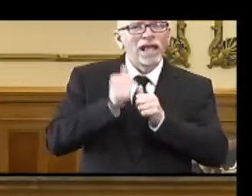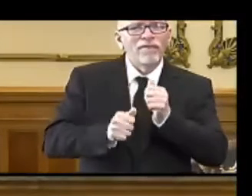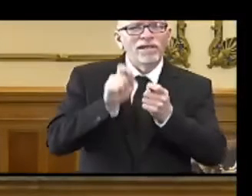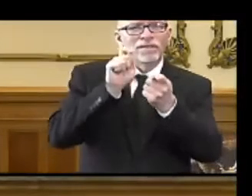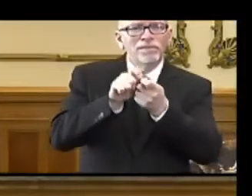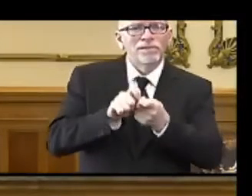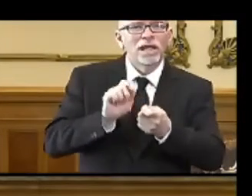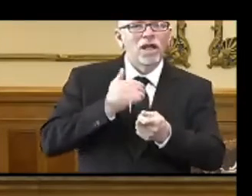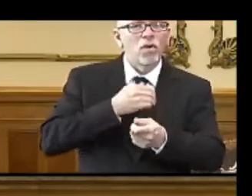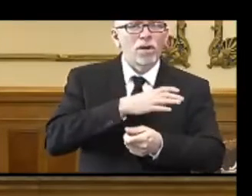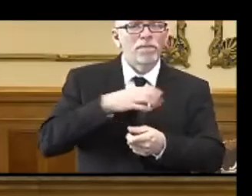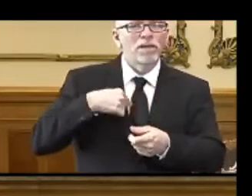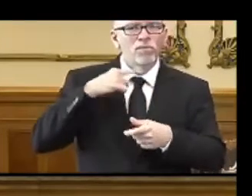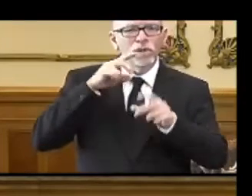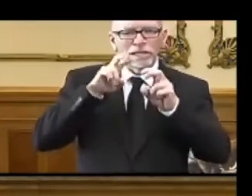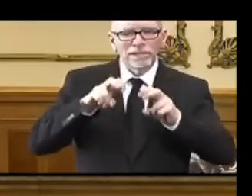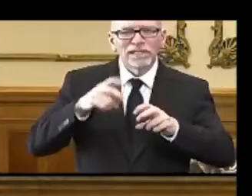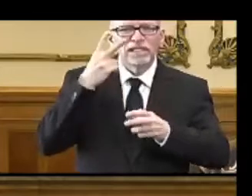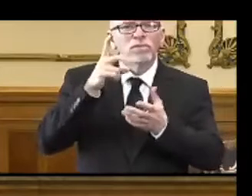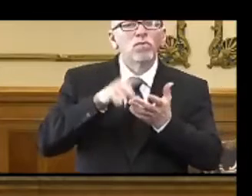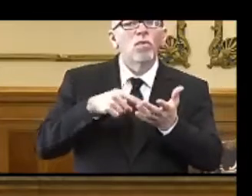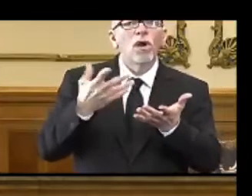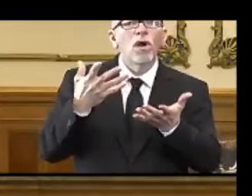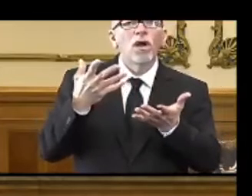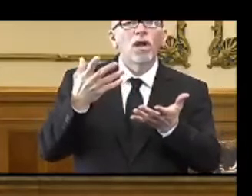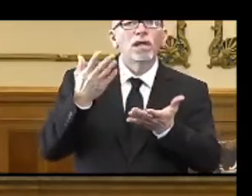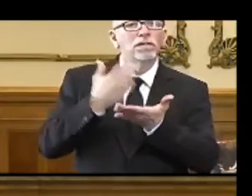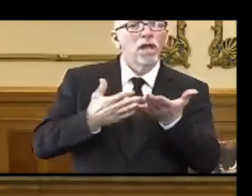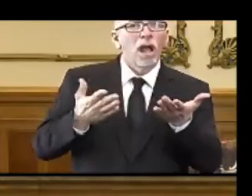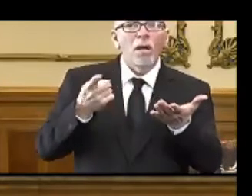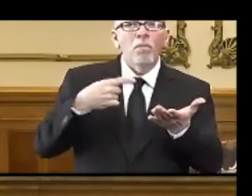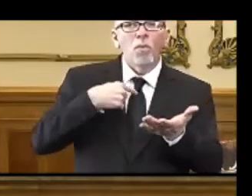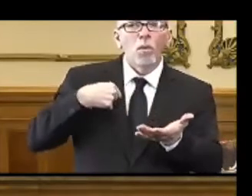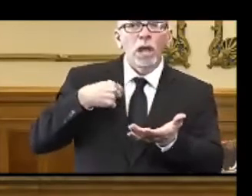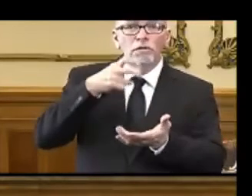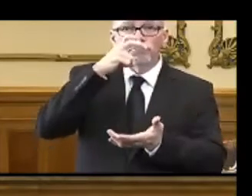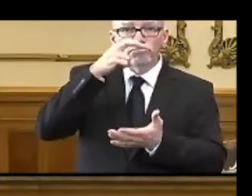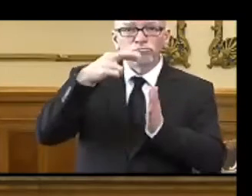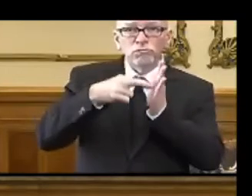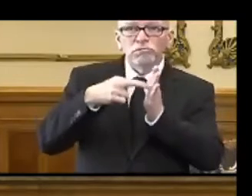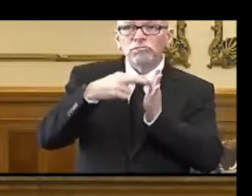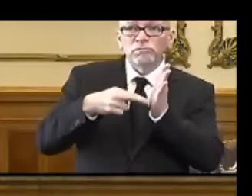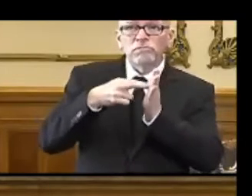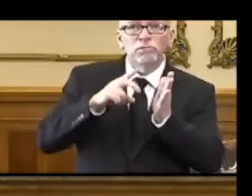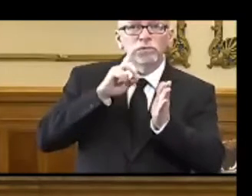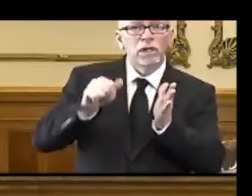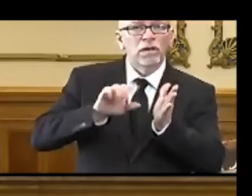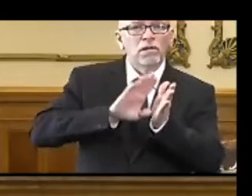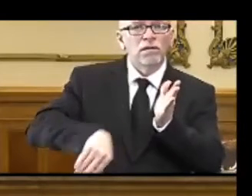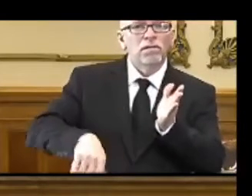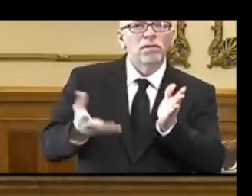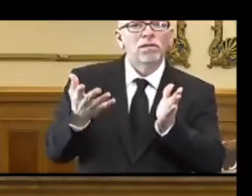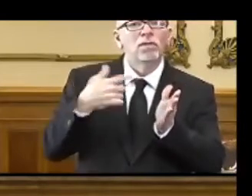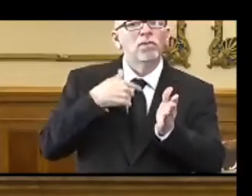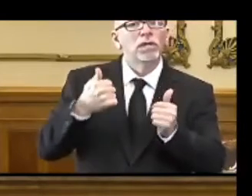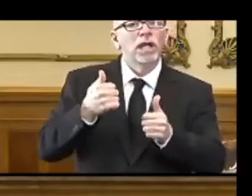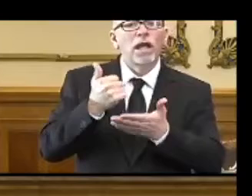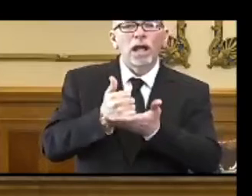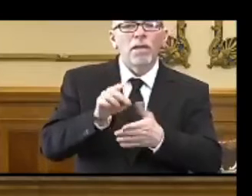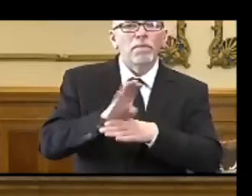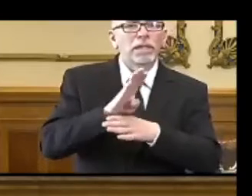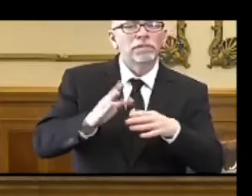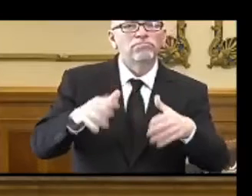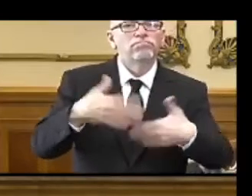with our committee to determine what of those things do we not need really to bring back that can help facilitate business in